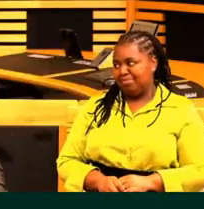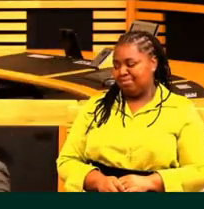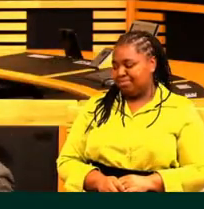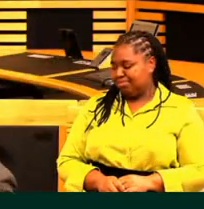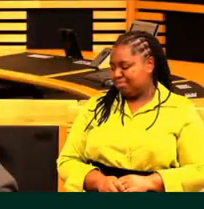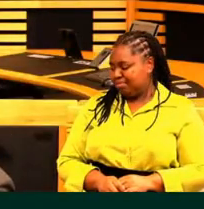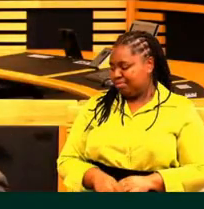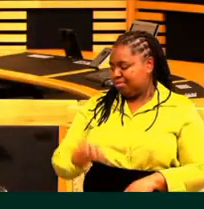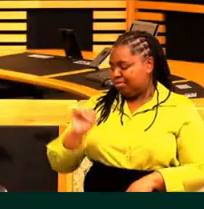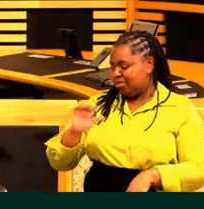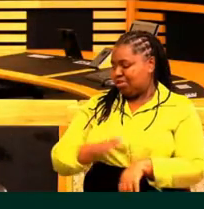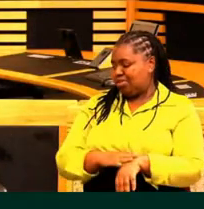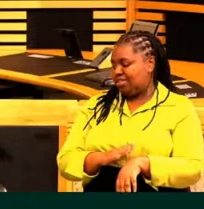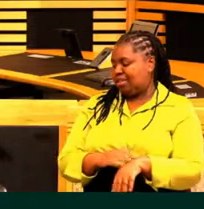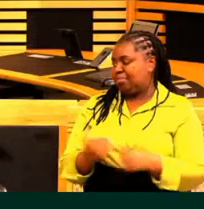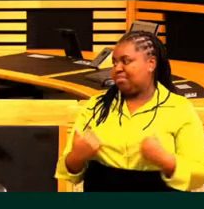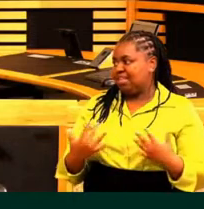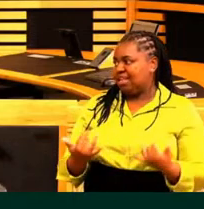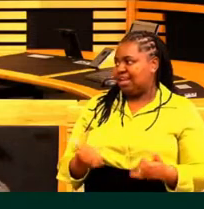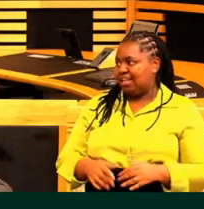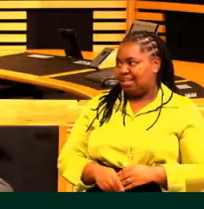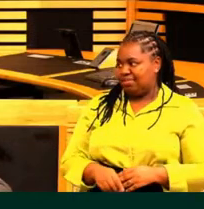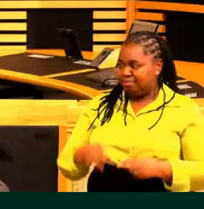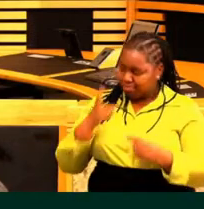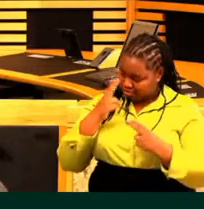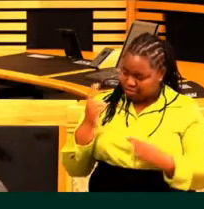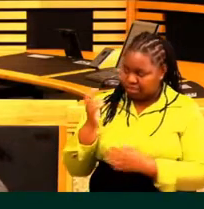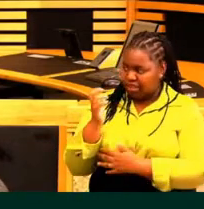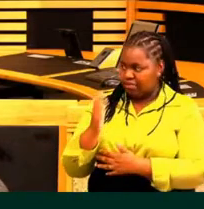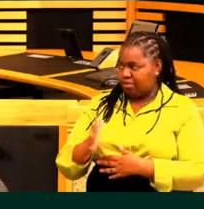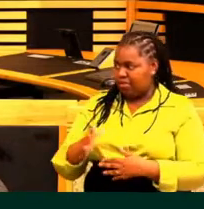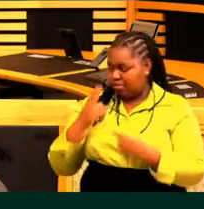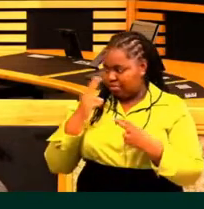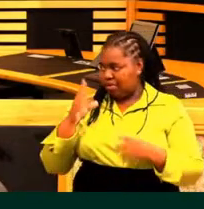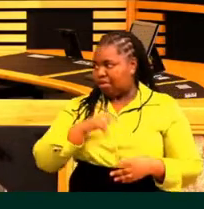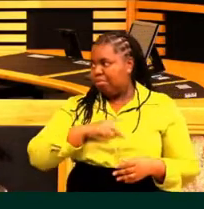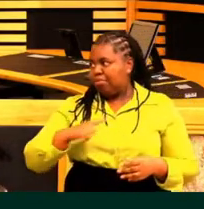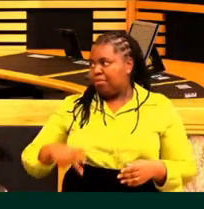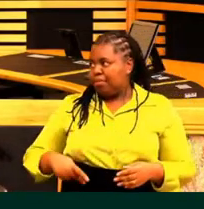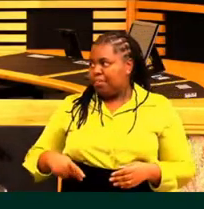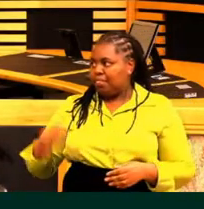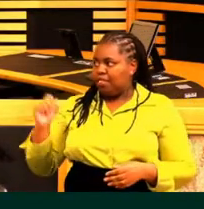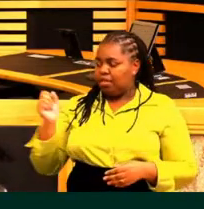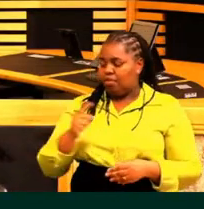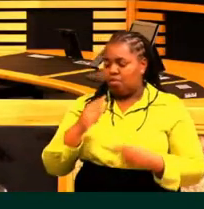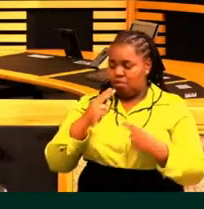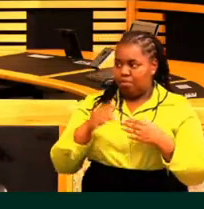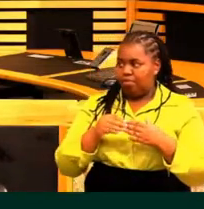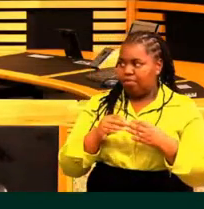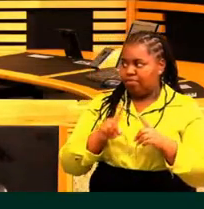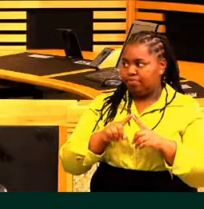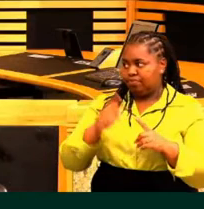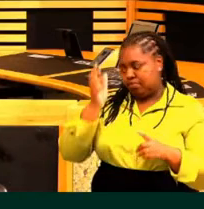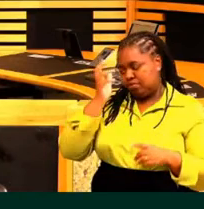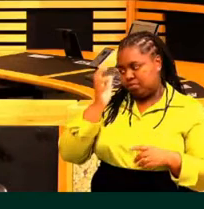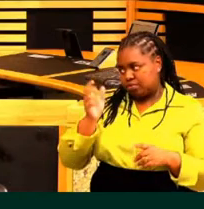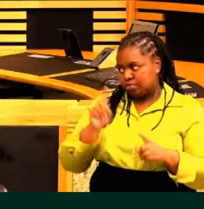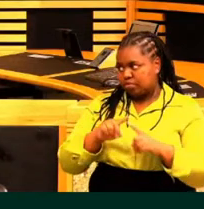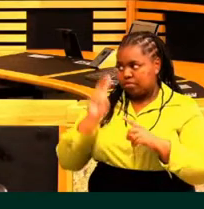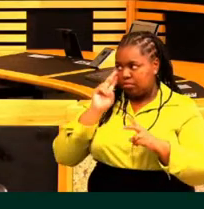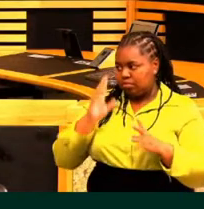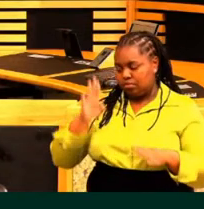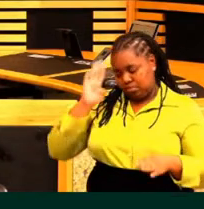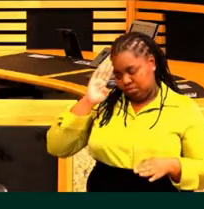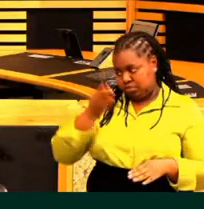your time start and I'll remember honorable speaker honorable Premier honorable members traditional leaders and guests I